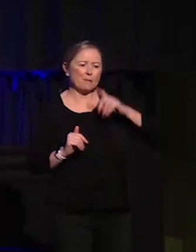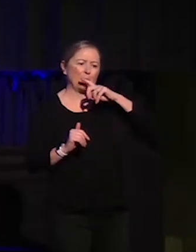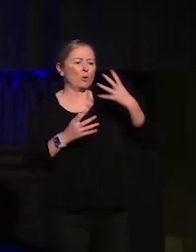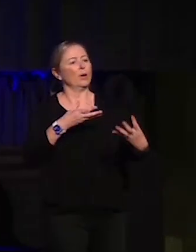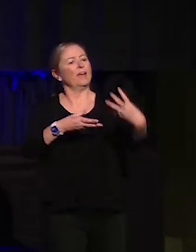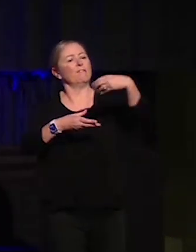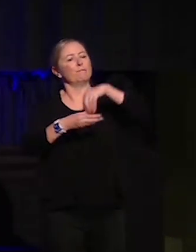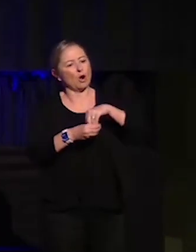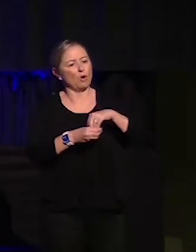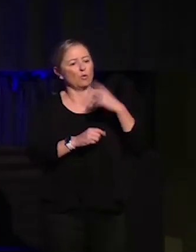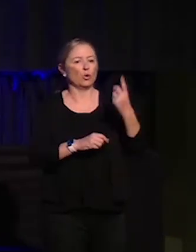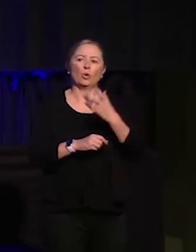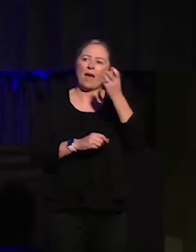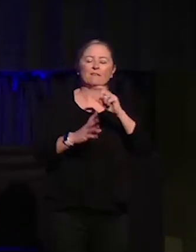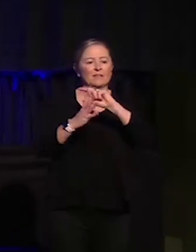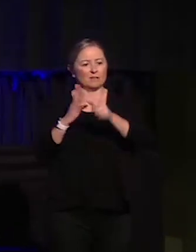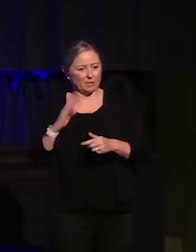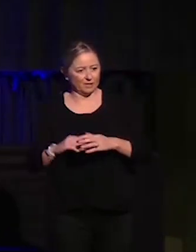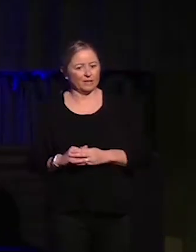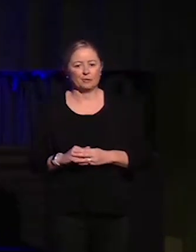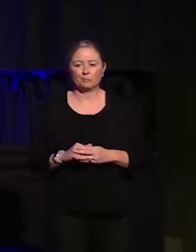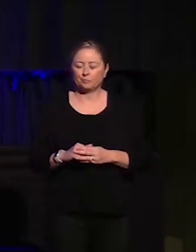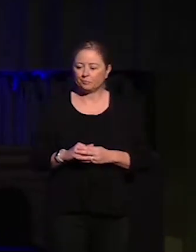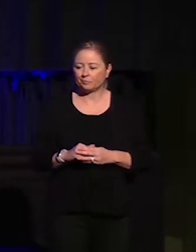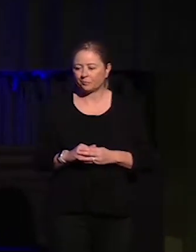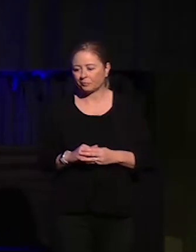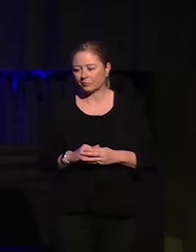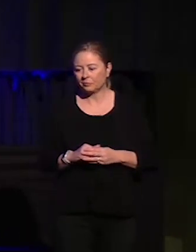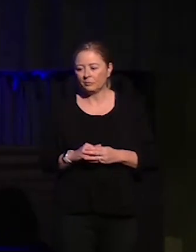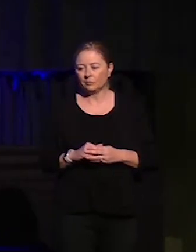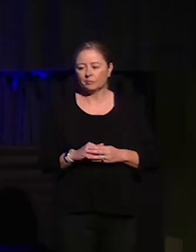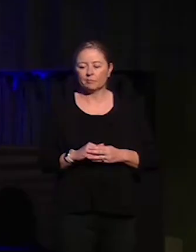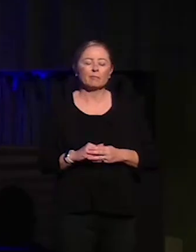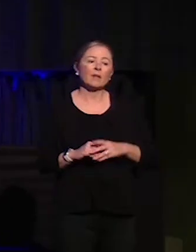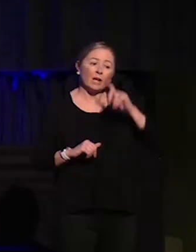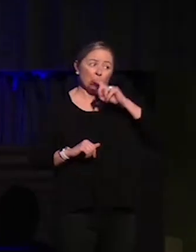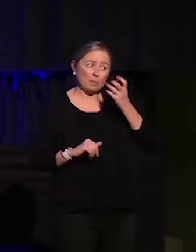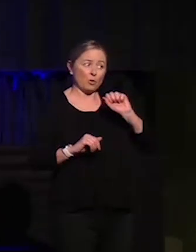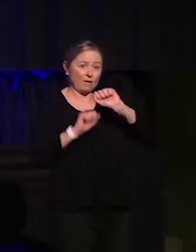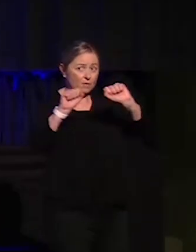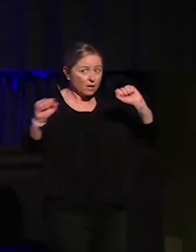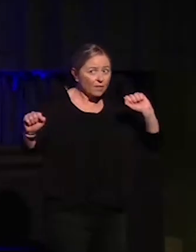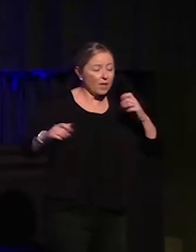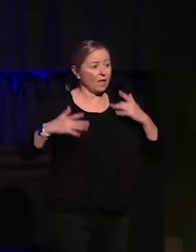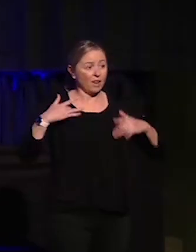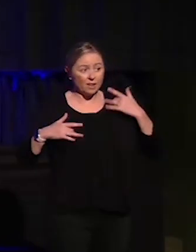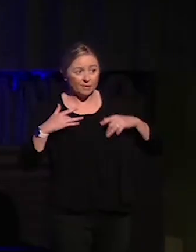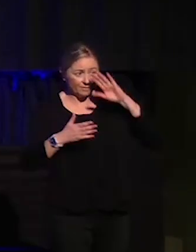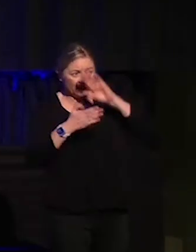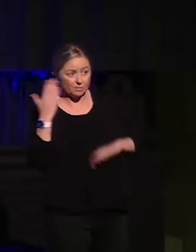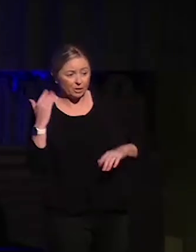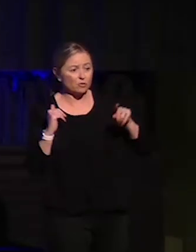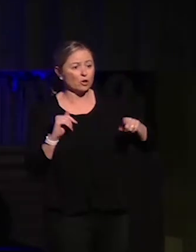in a responsible, informed way based on learning about toothpaste, of course, and lived experience, all of those things.